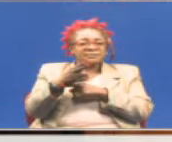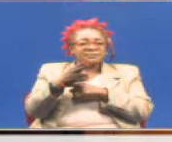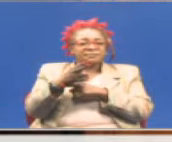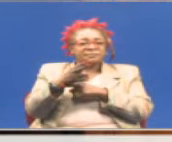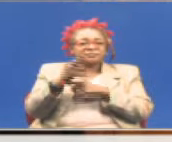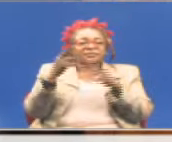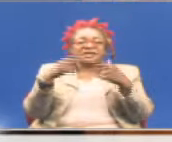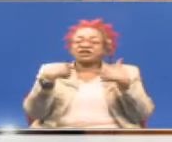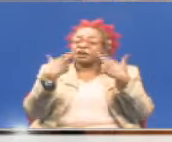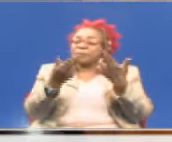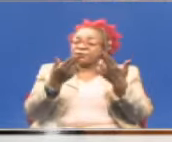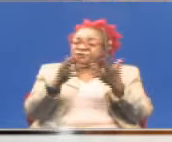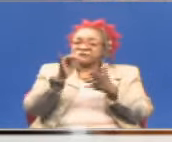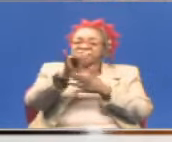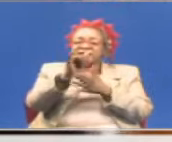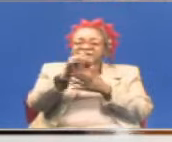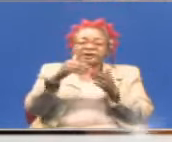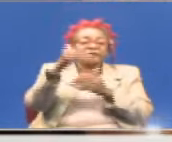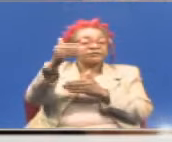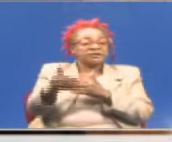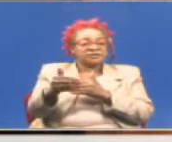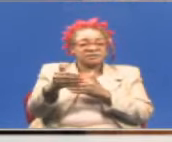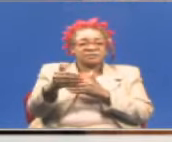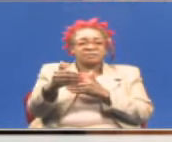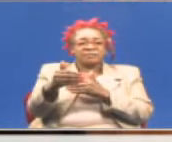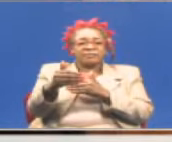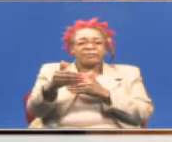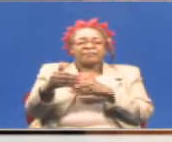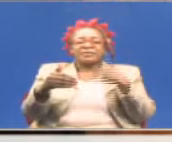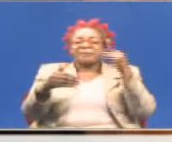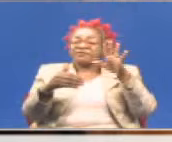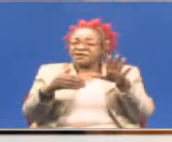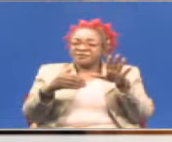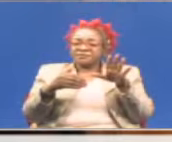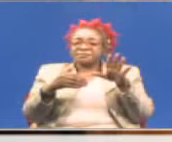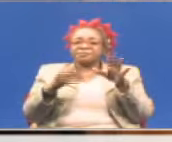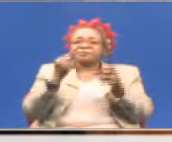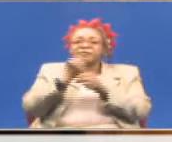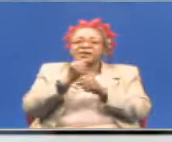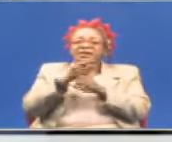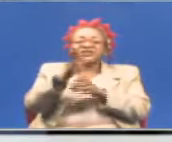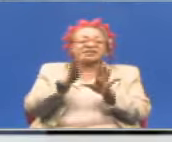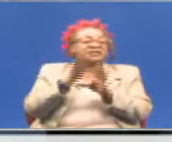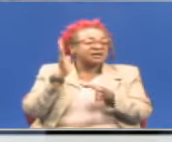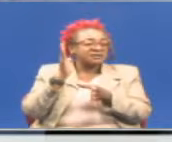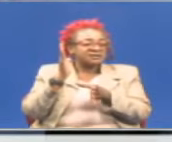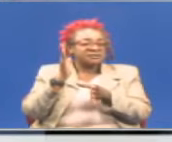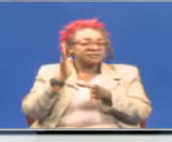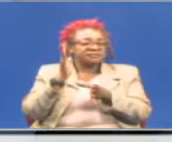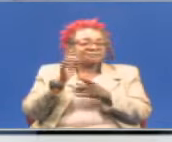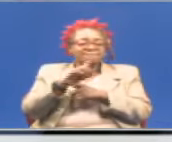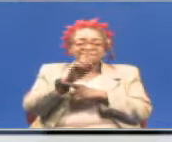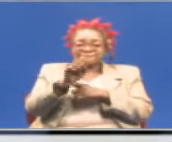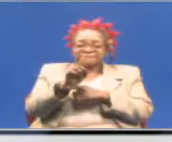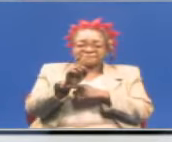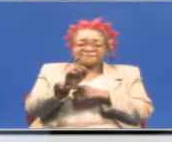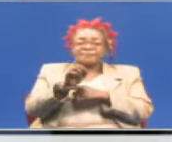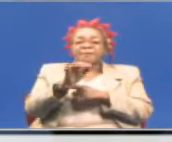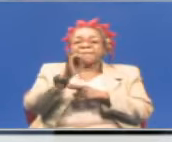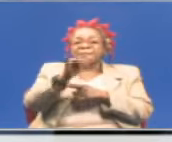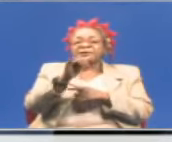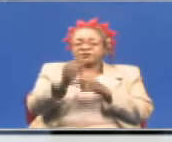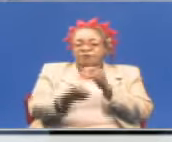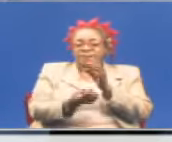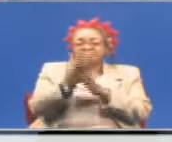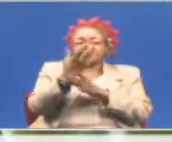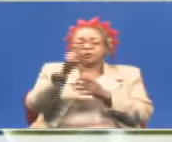report that address after that? Number 5, did she resign? He now calls for the formation of a judicial